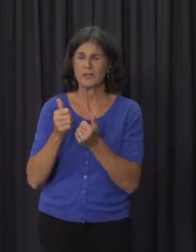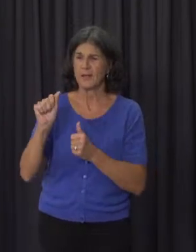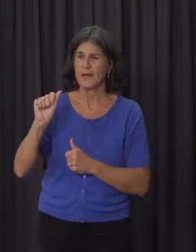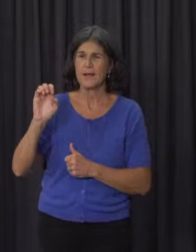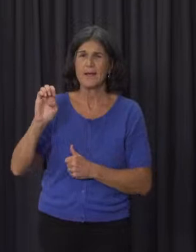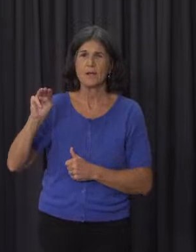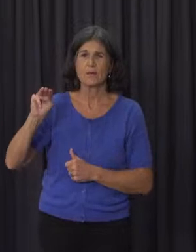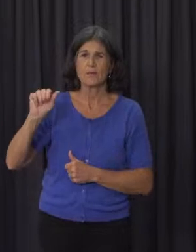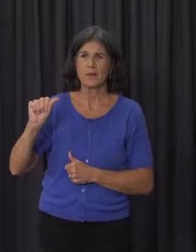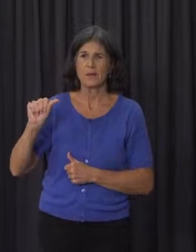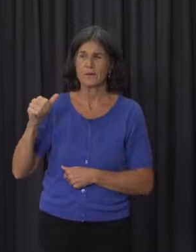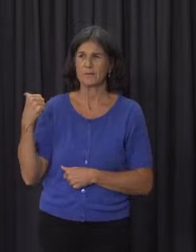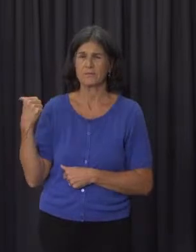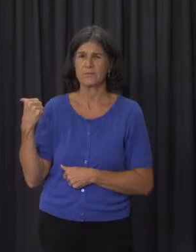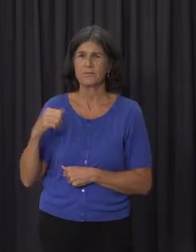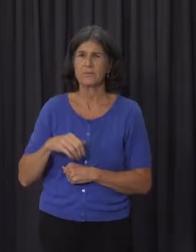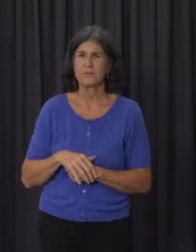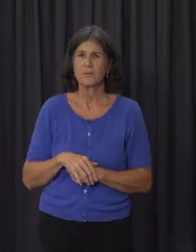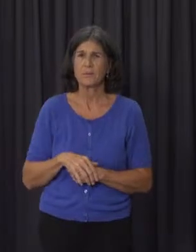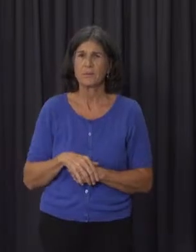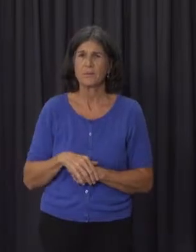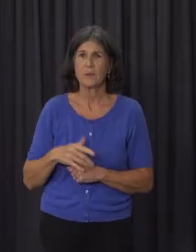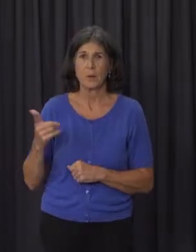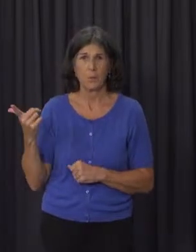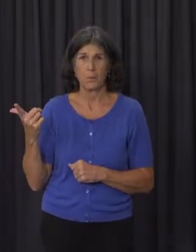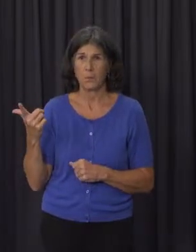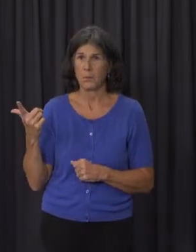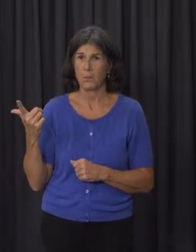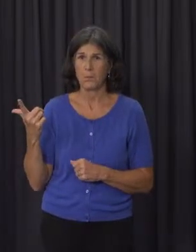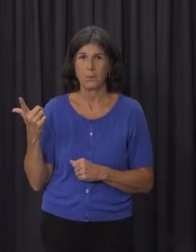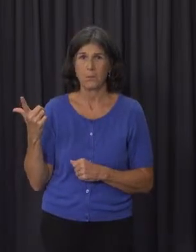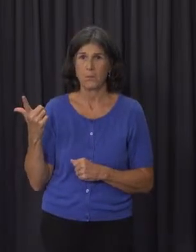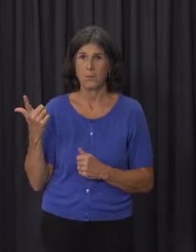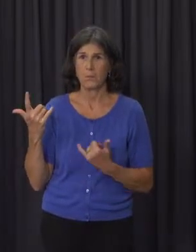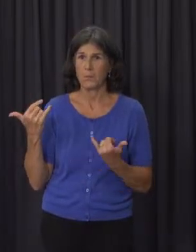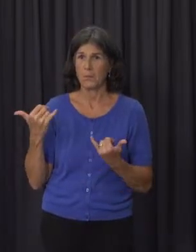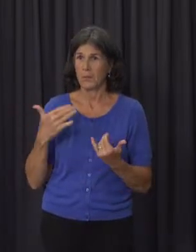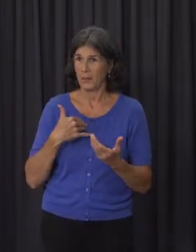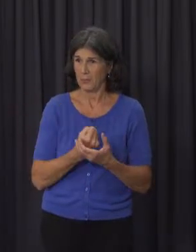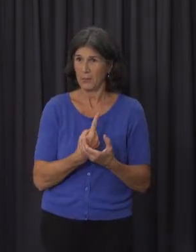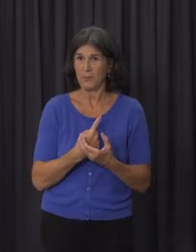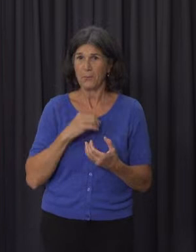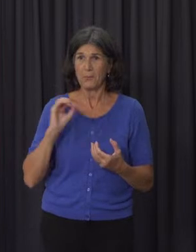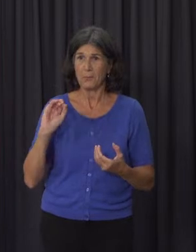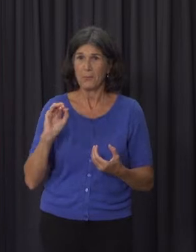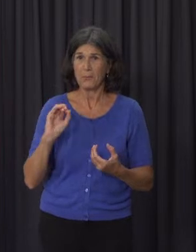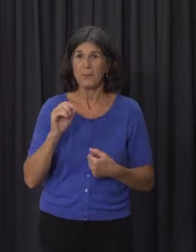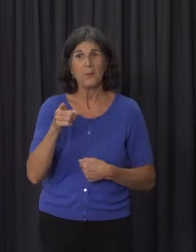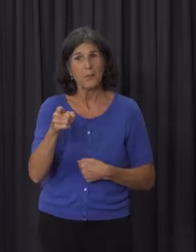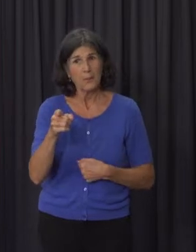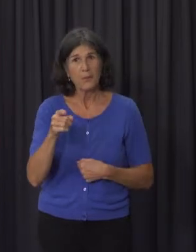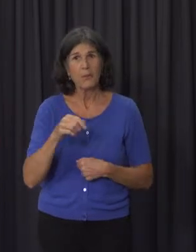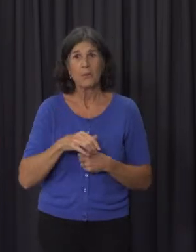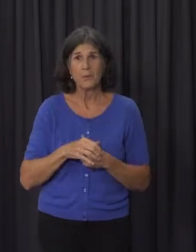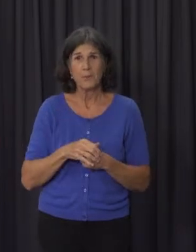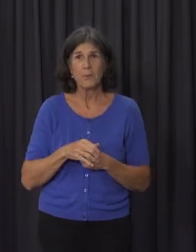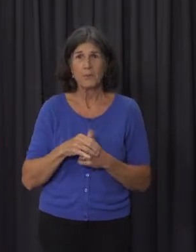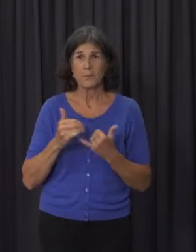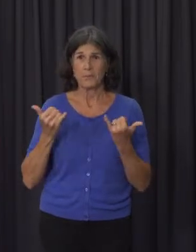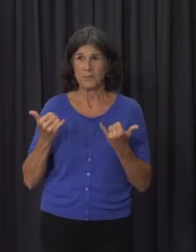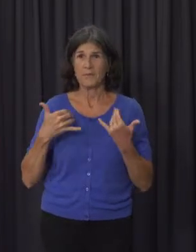you, Minister. I don't have the information directly in front of me on that emergency, but we'll commit to get back to you about that as soon as this is over.